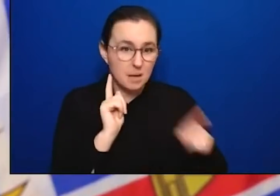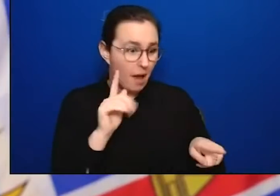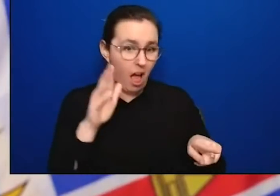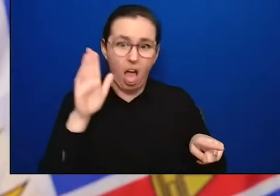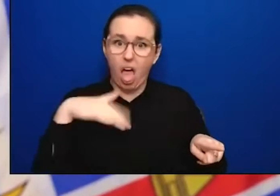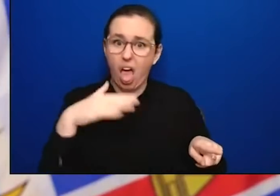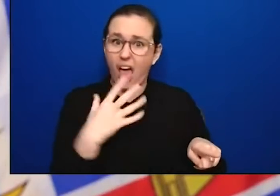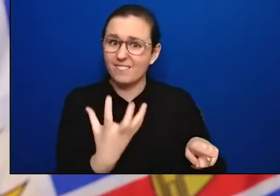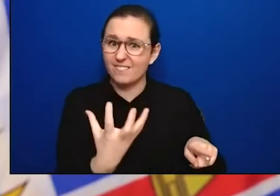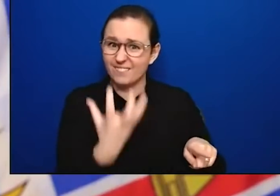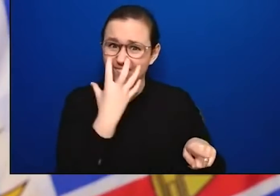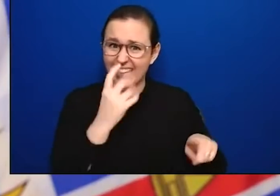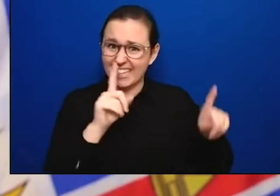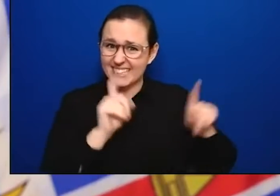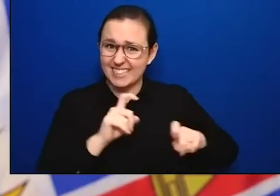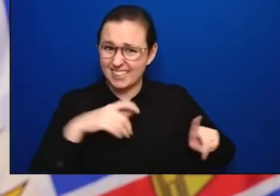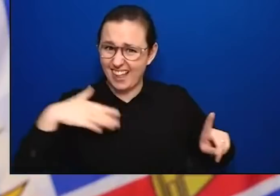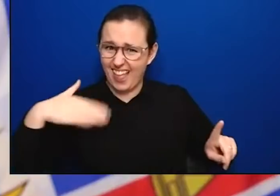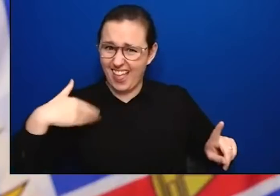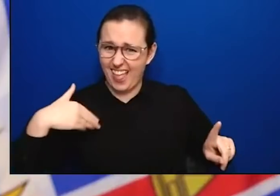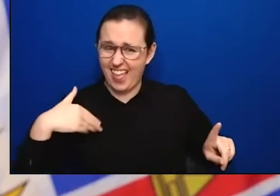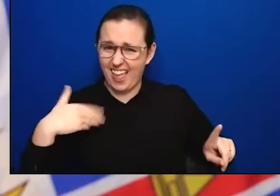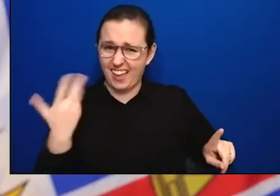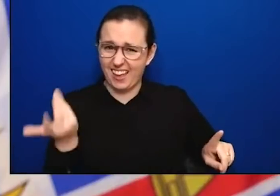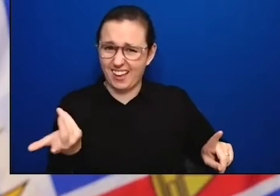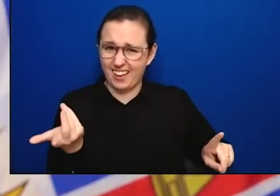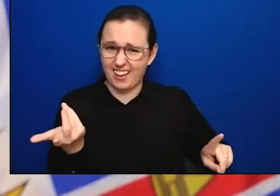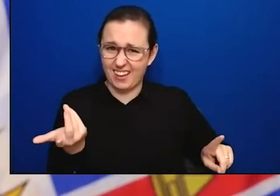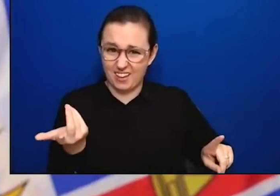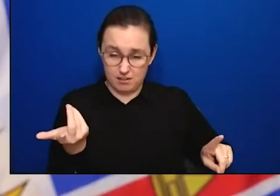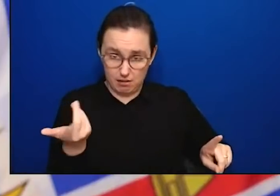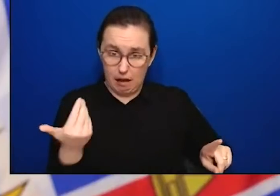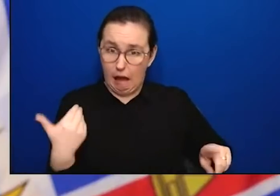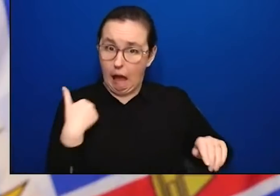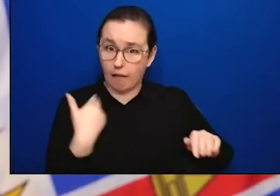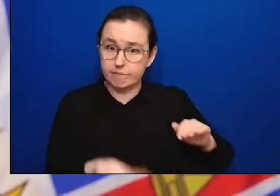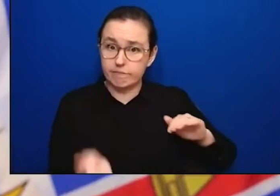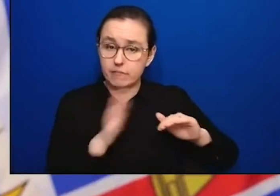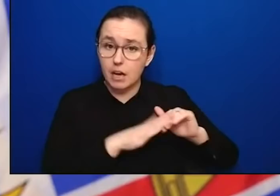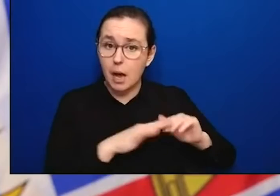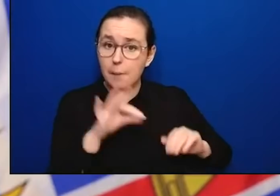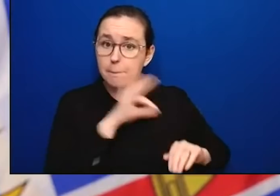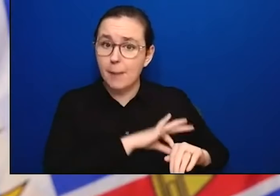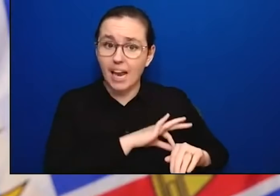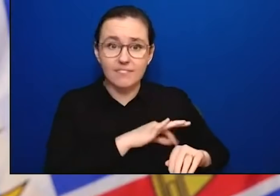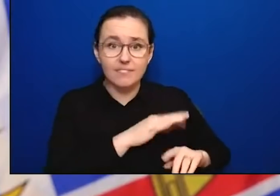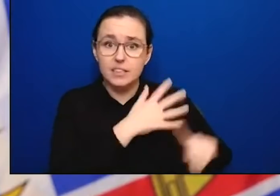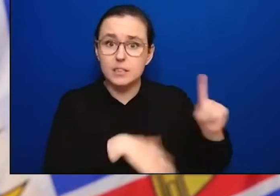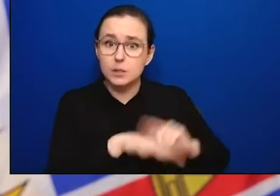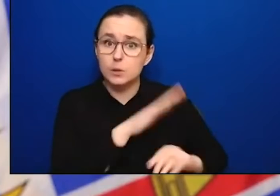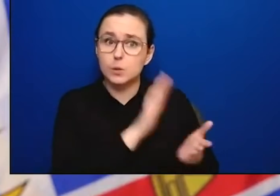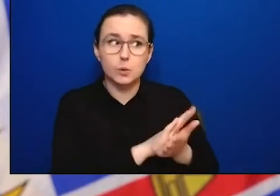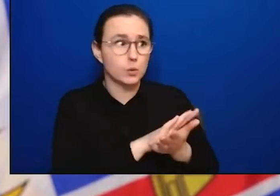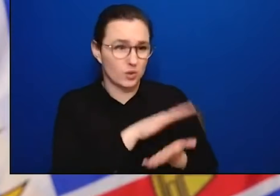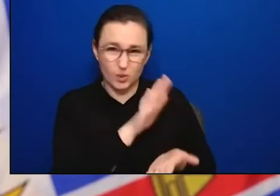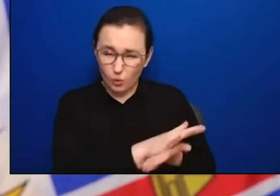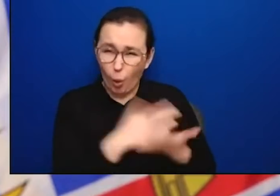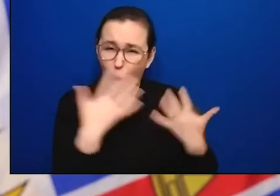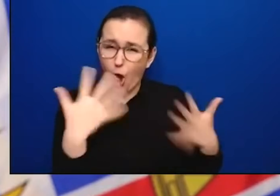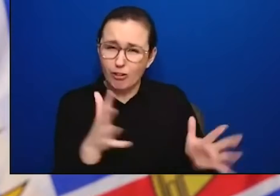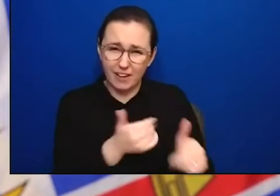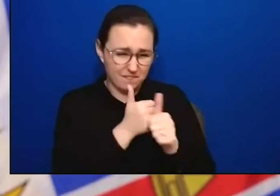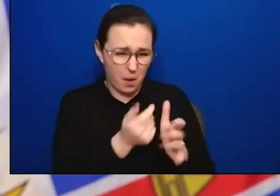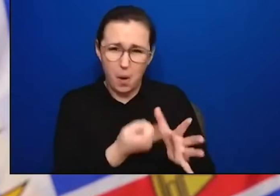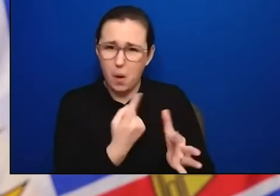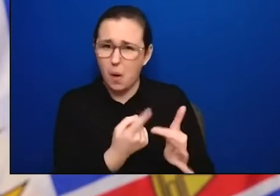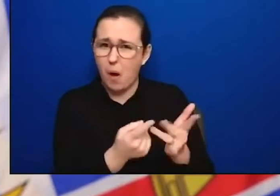a respirator, so an N95 that's not fit tested, gives any additional protection